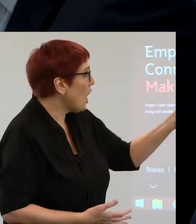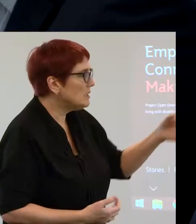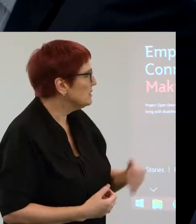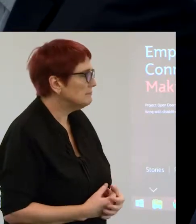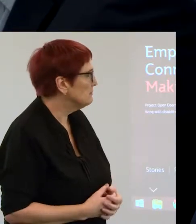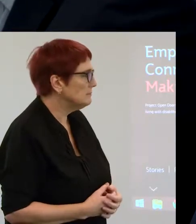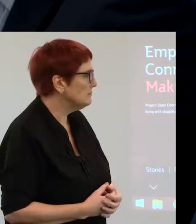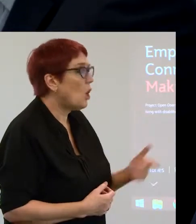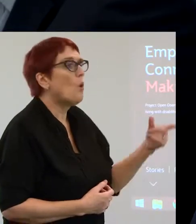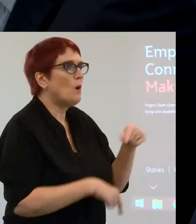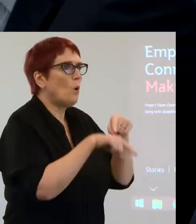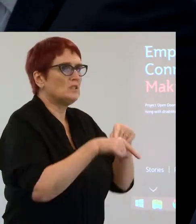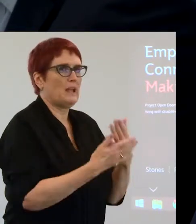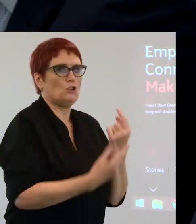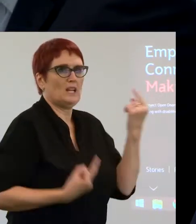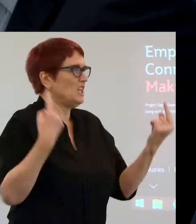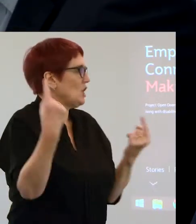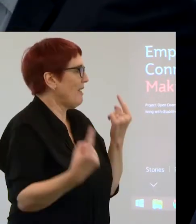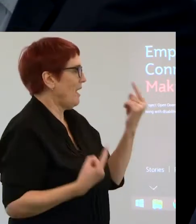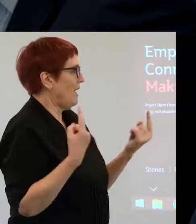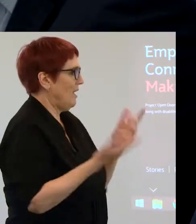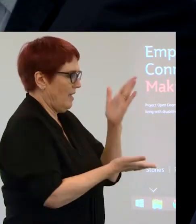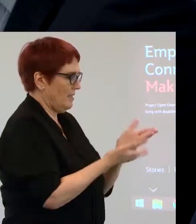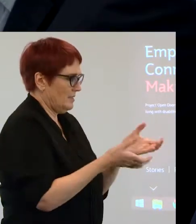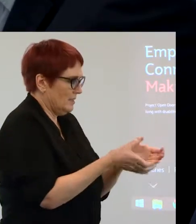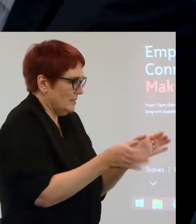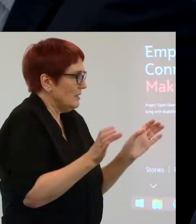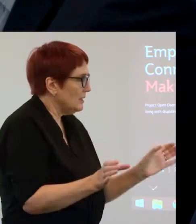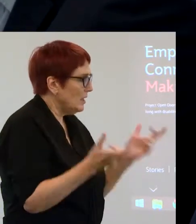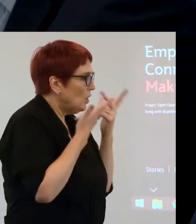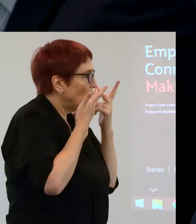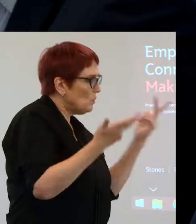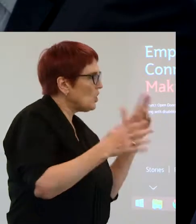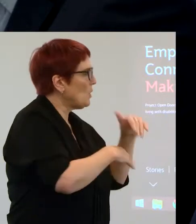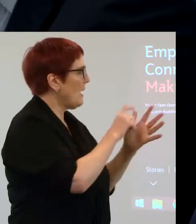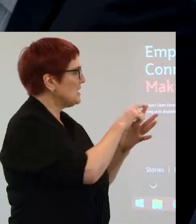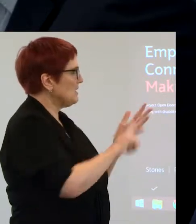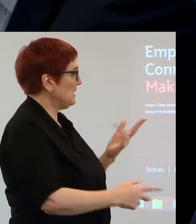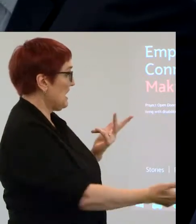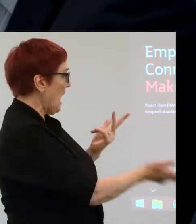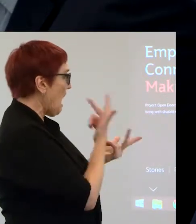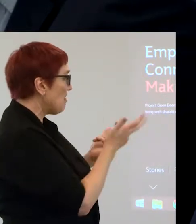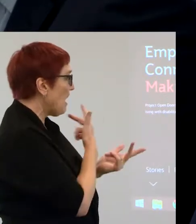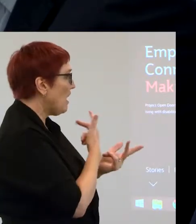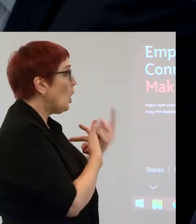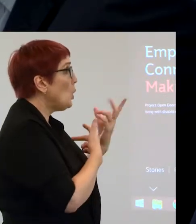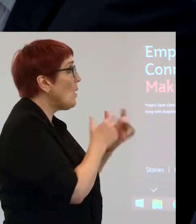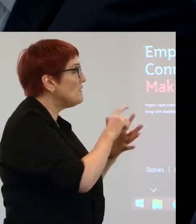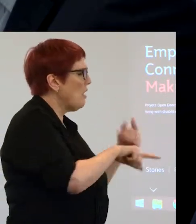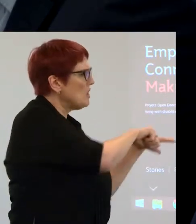are interdependent. This dichotomy that is portrayed about disability as dependent